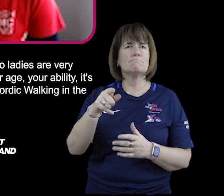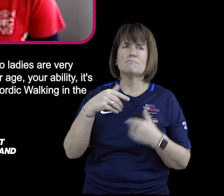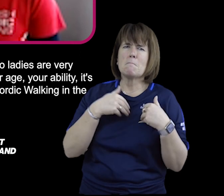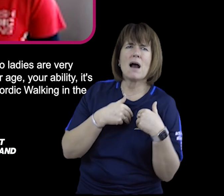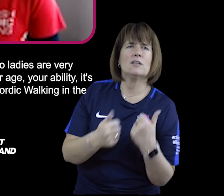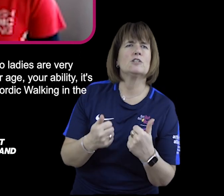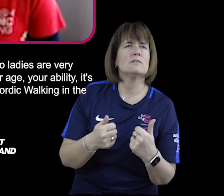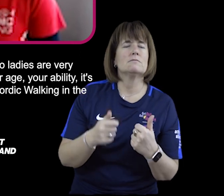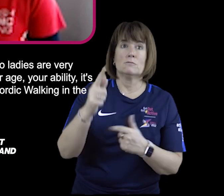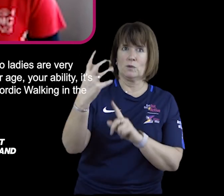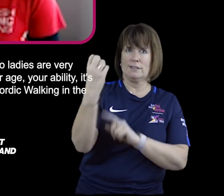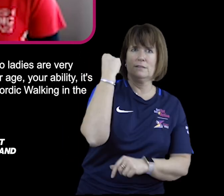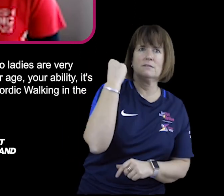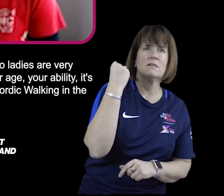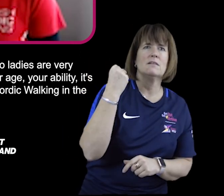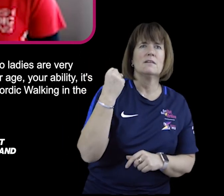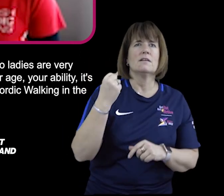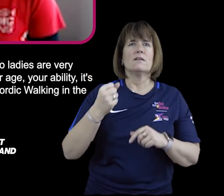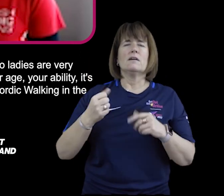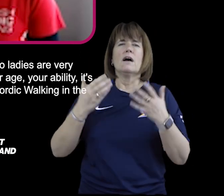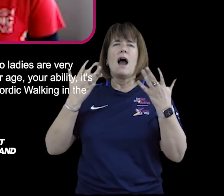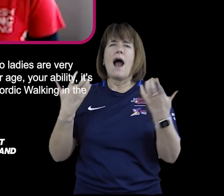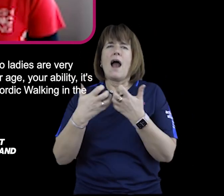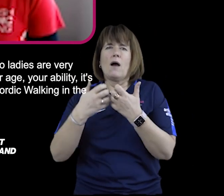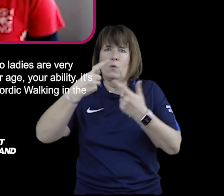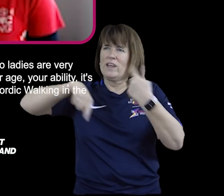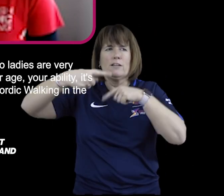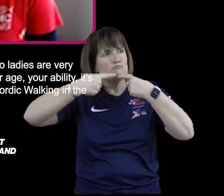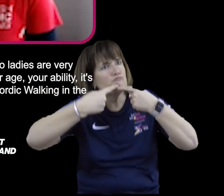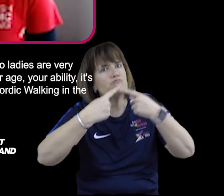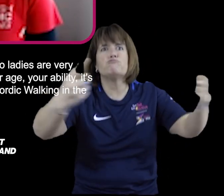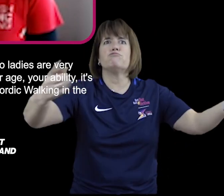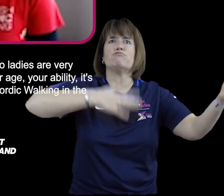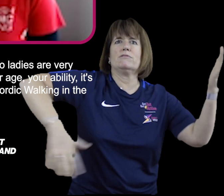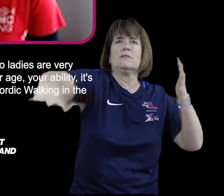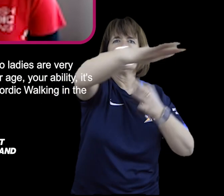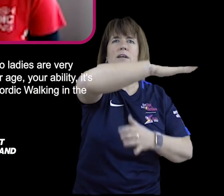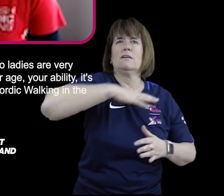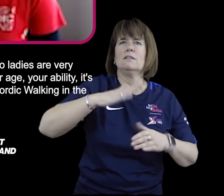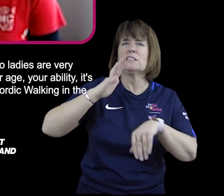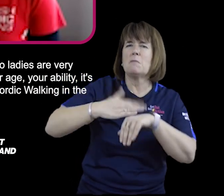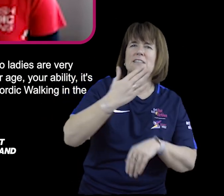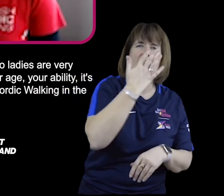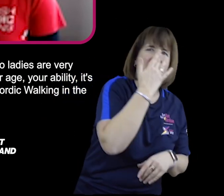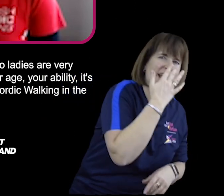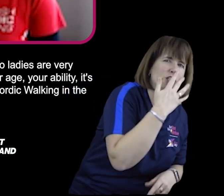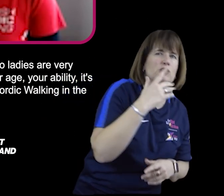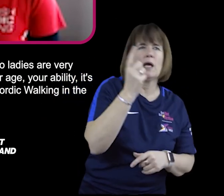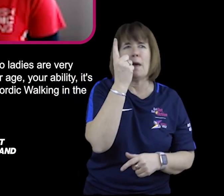You get it. But how can we stress to everyone, it doesn't matter your age,